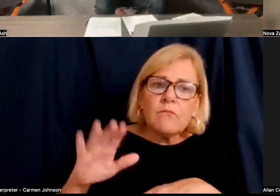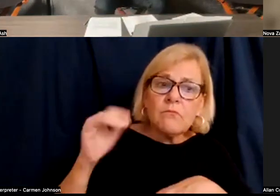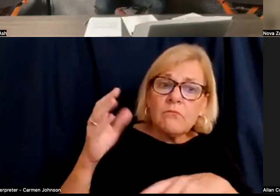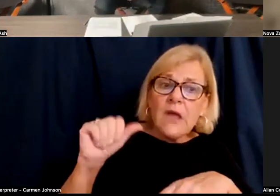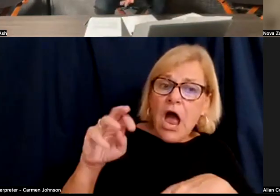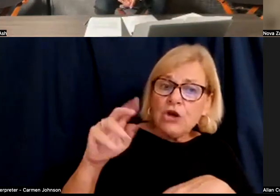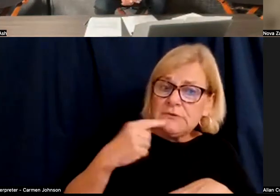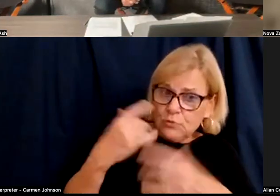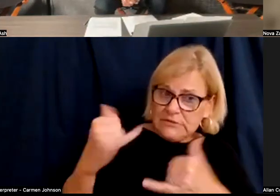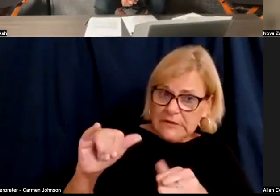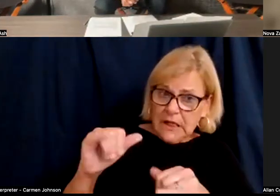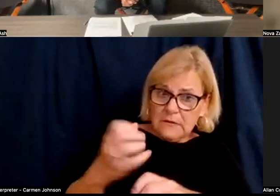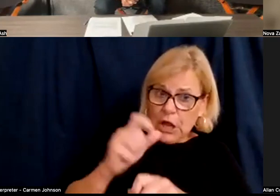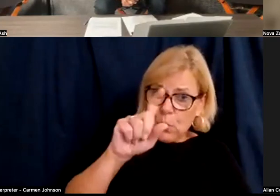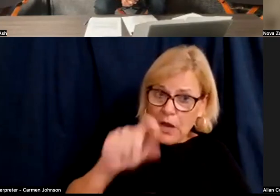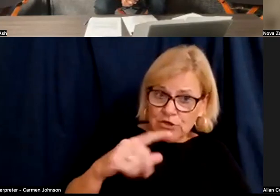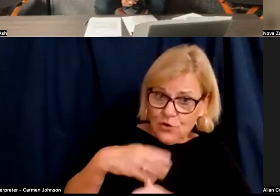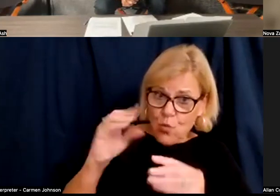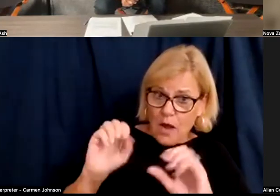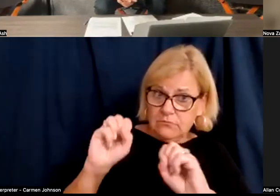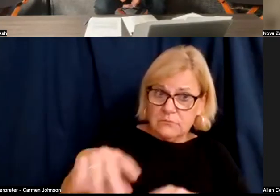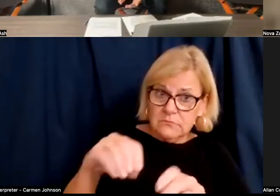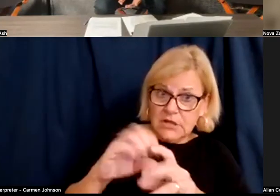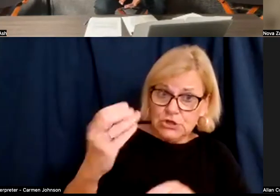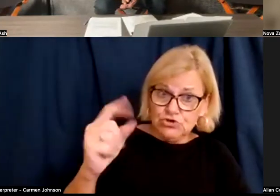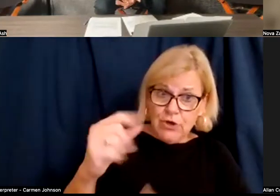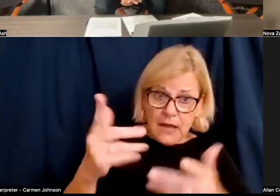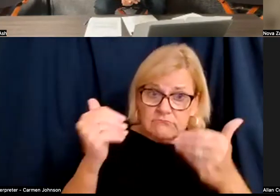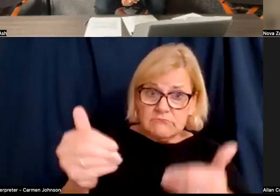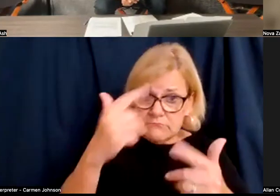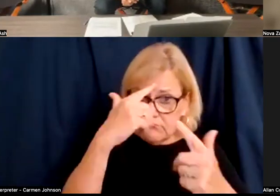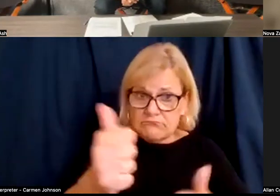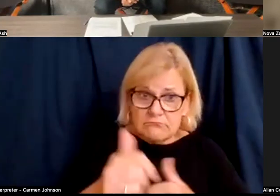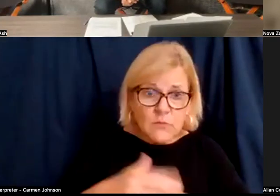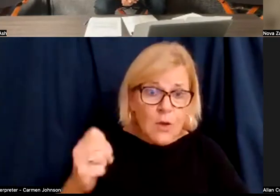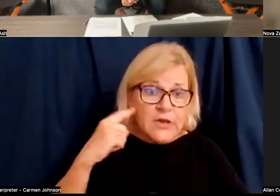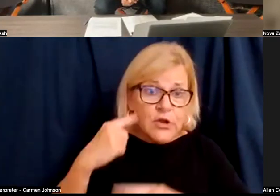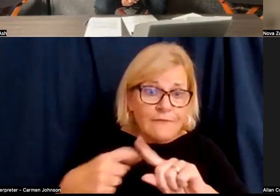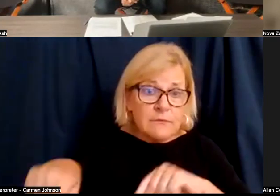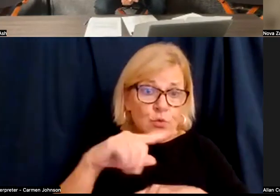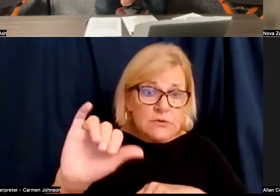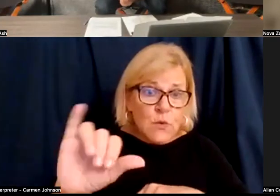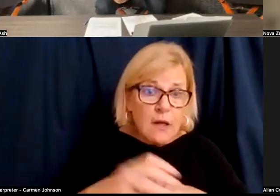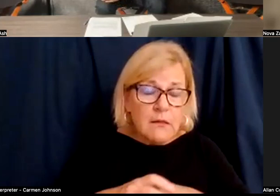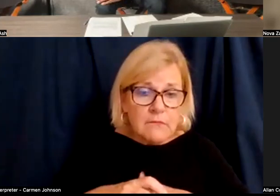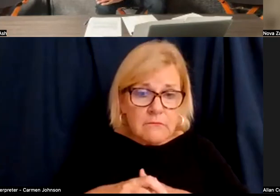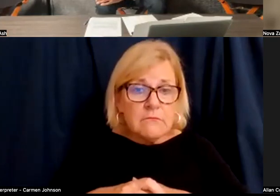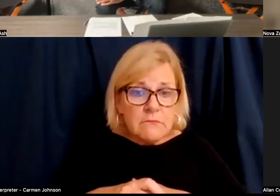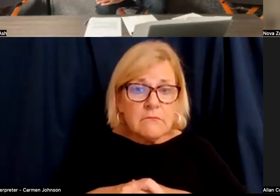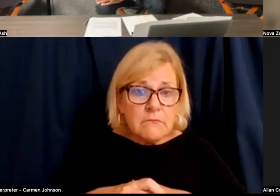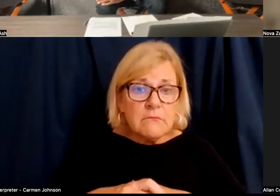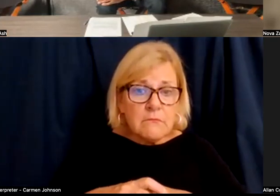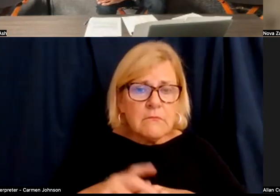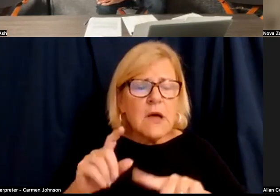questions. So if you would like to weigh in on the conversation, if you have any questions or comments, we'd like to hear from you as well. On the other side of